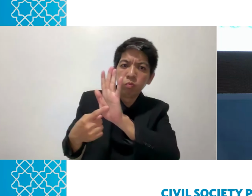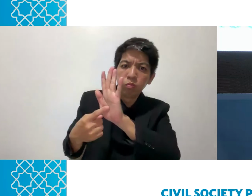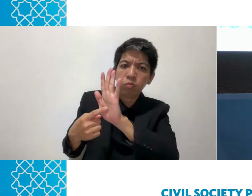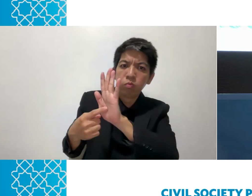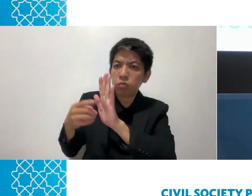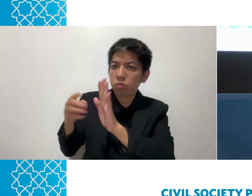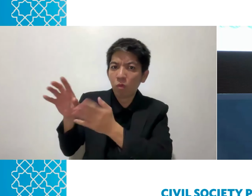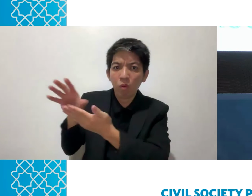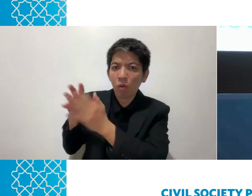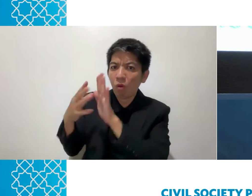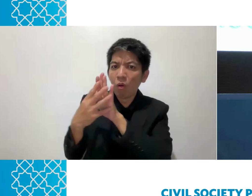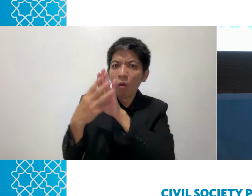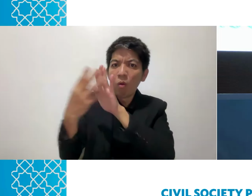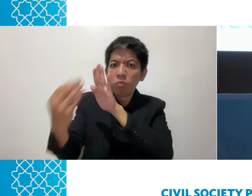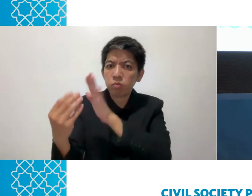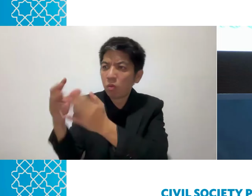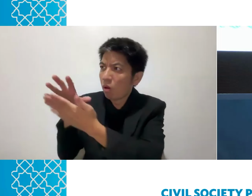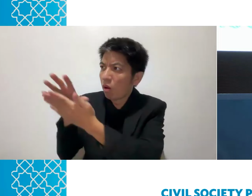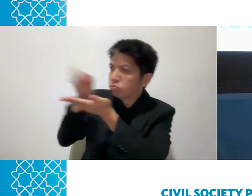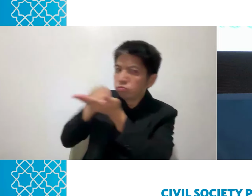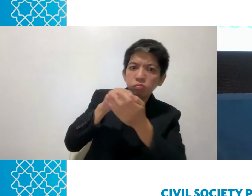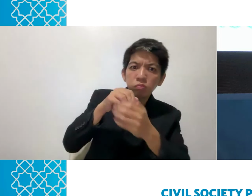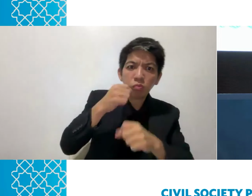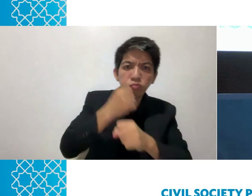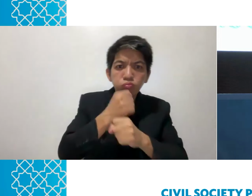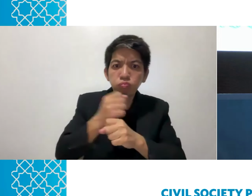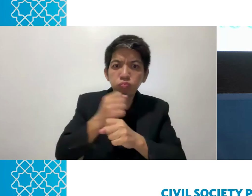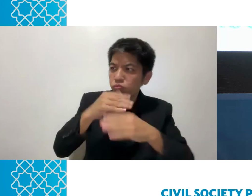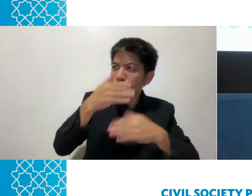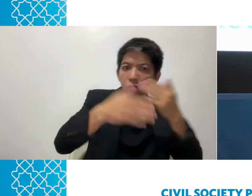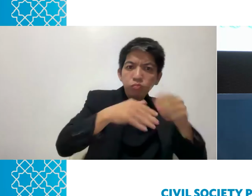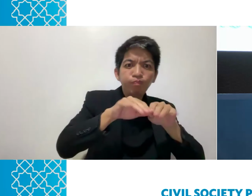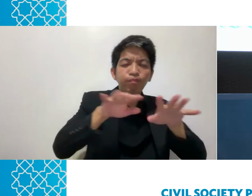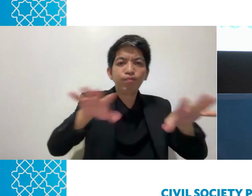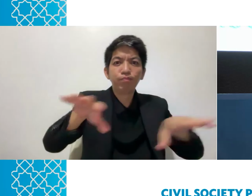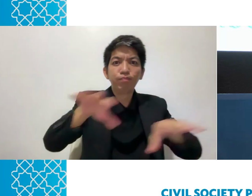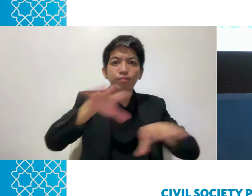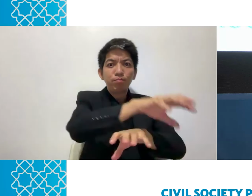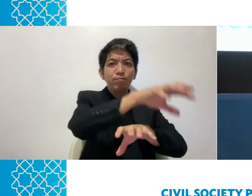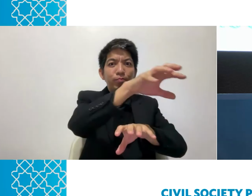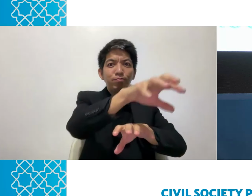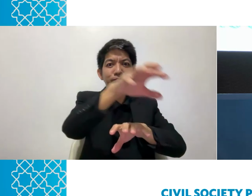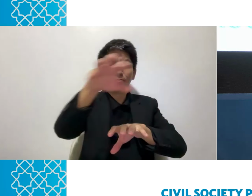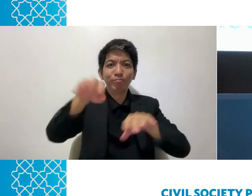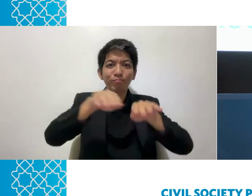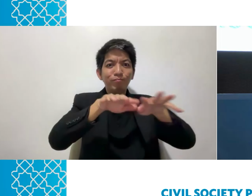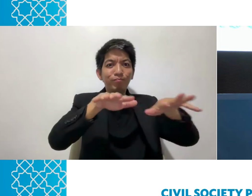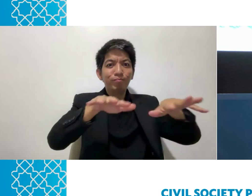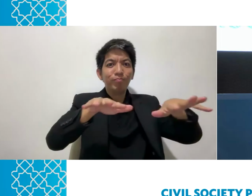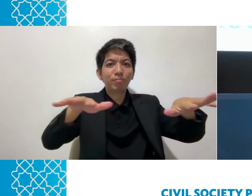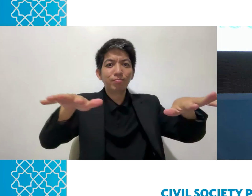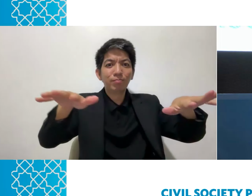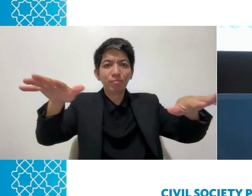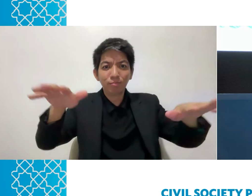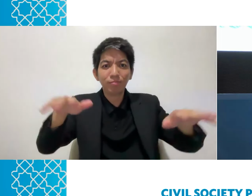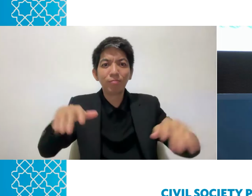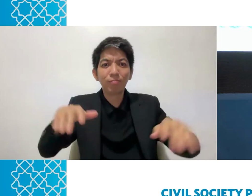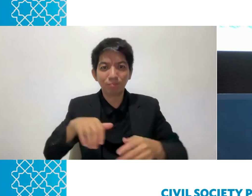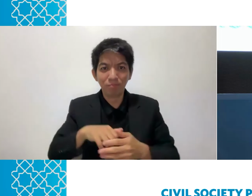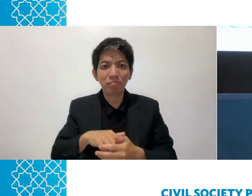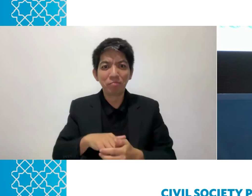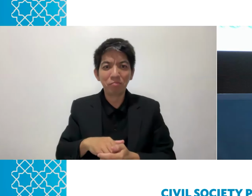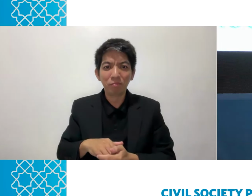disseminated in other areas. So I just threw this very small example. I mean, it's not so small because, the scale